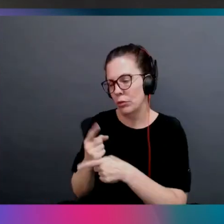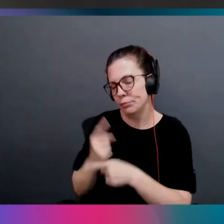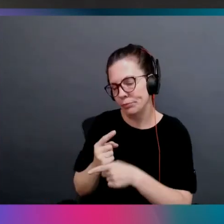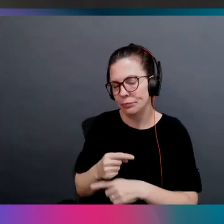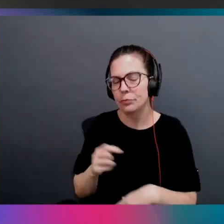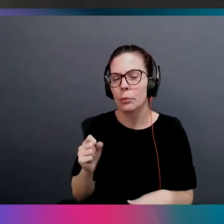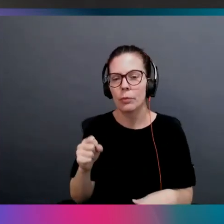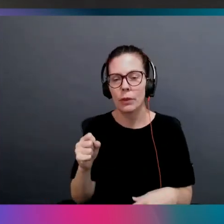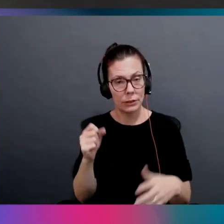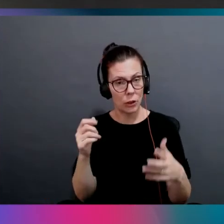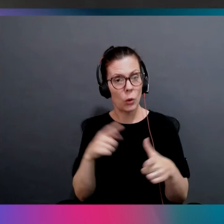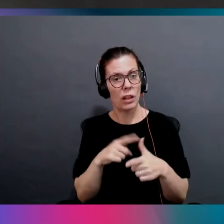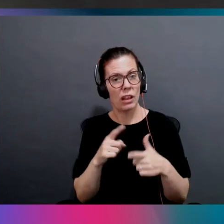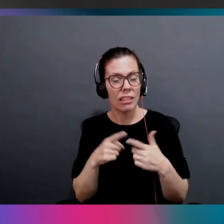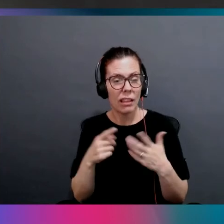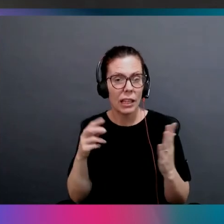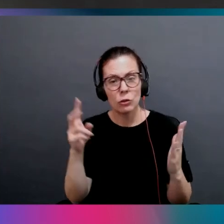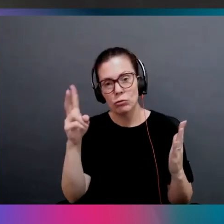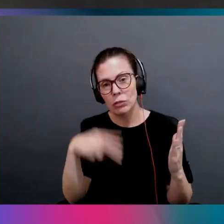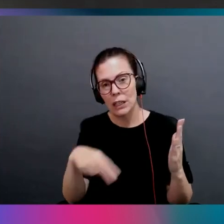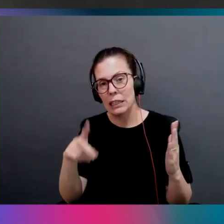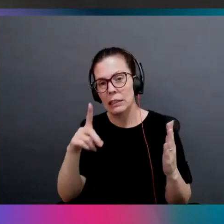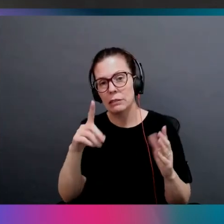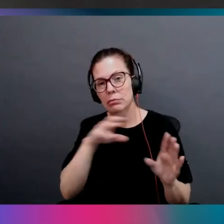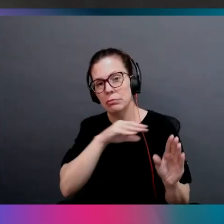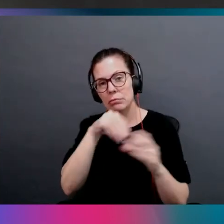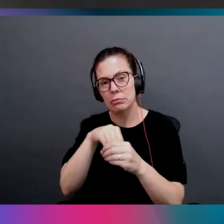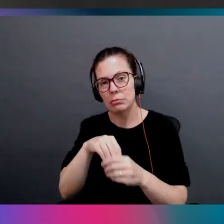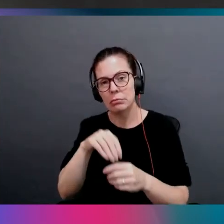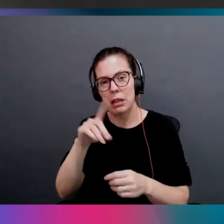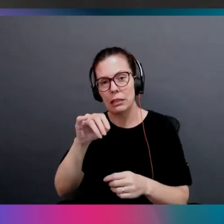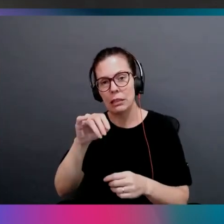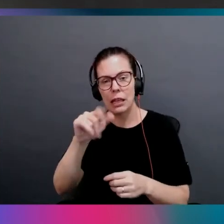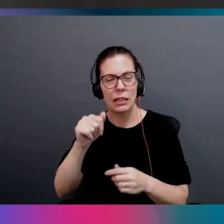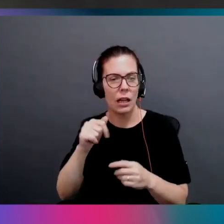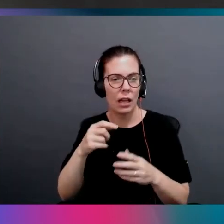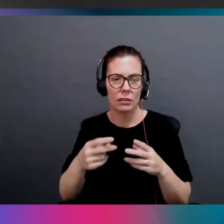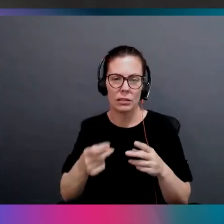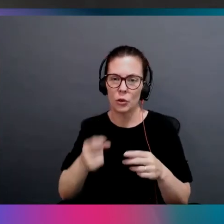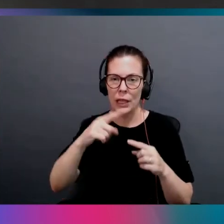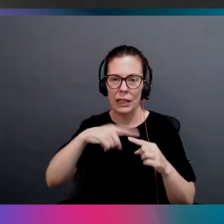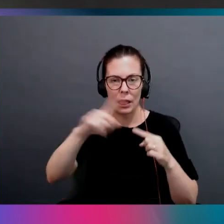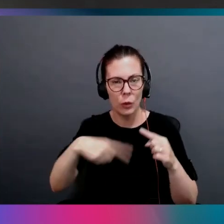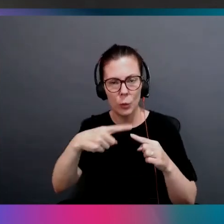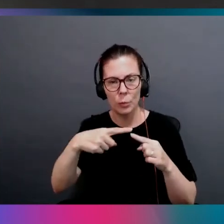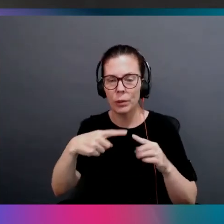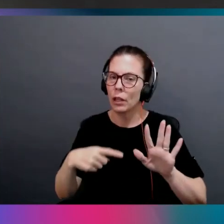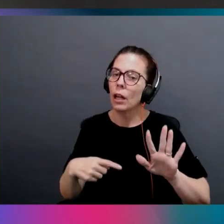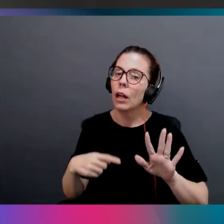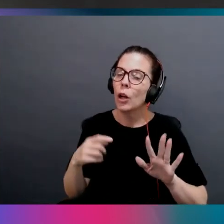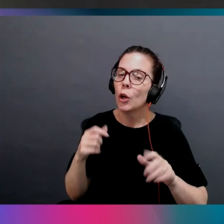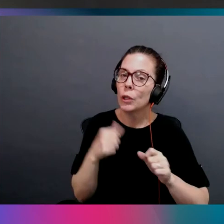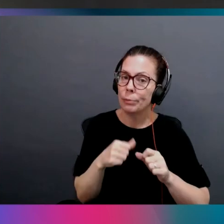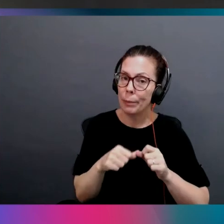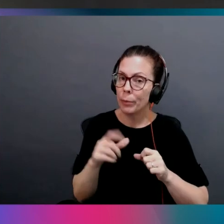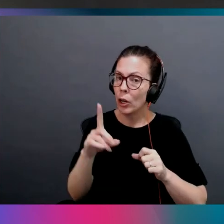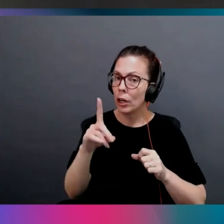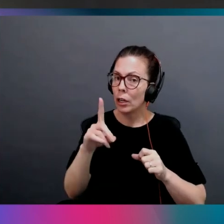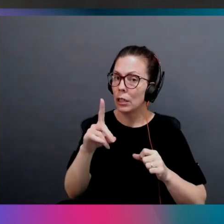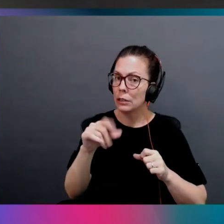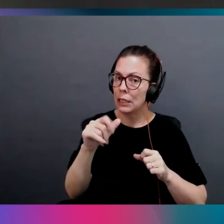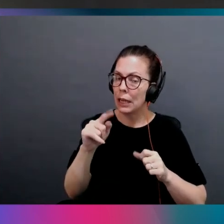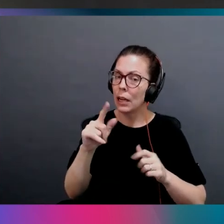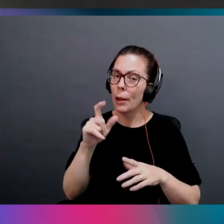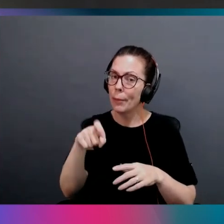we can read in some data, and just a little quick loop here. Now remember, the data has to look the same as